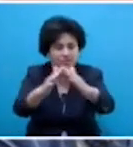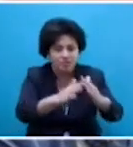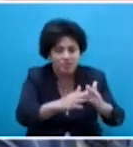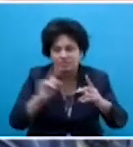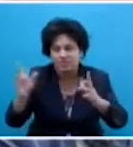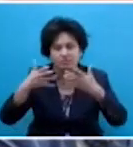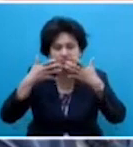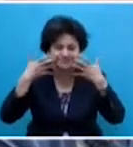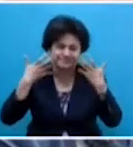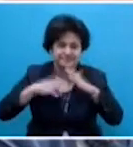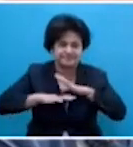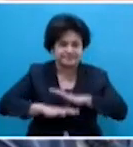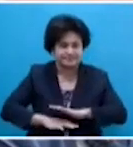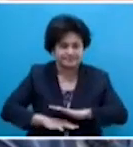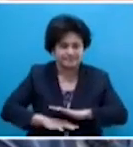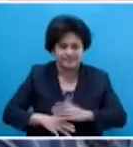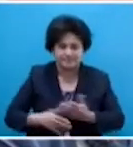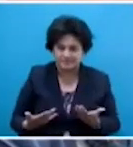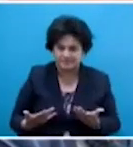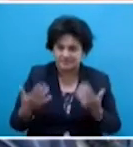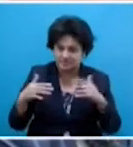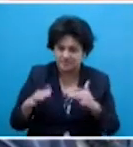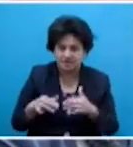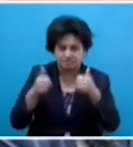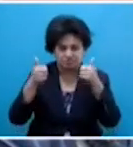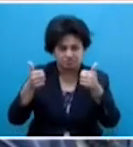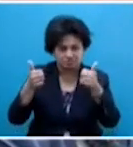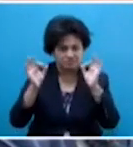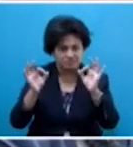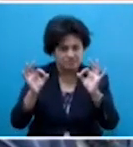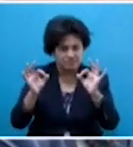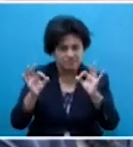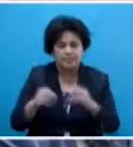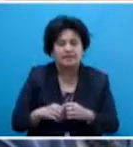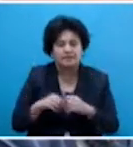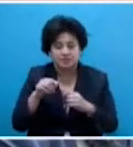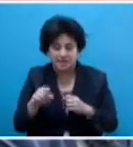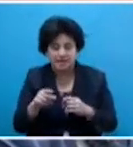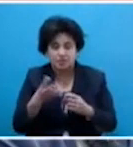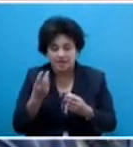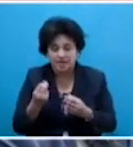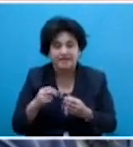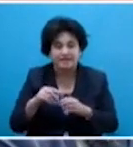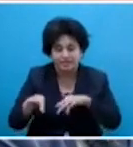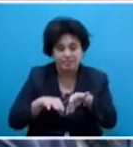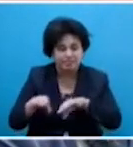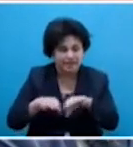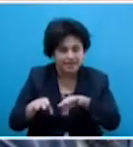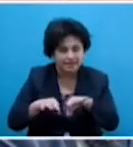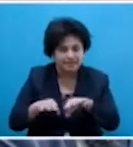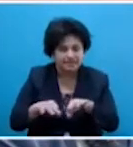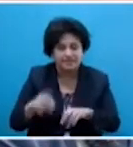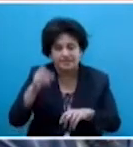priceless. Of course, the key to all of this is the foundation of the roadmap, and that is the People's Charter for